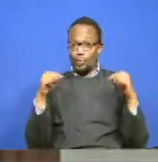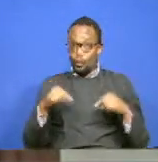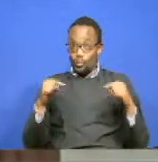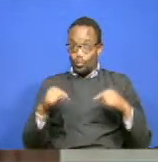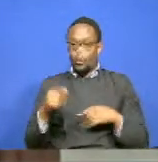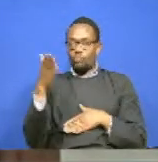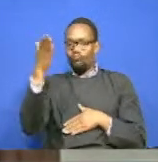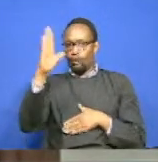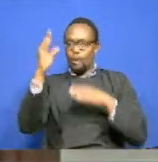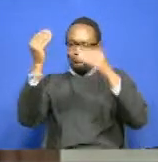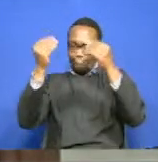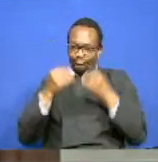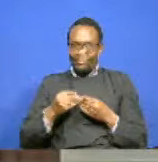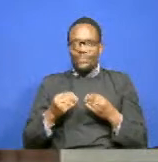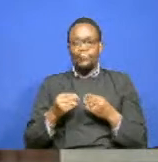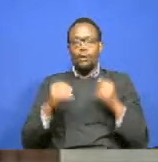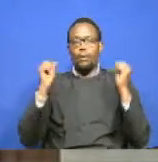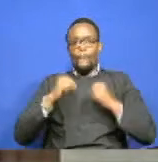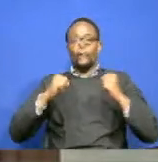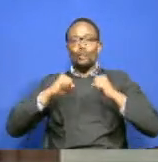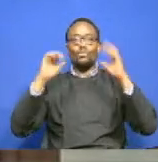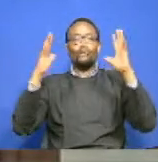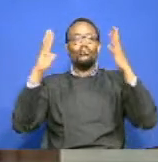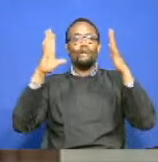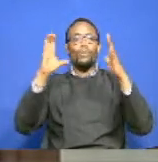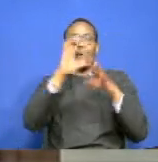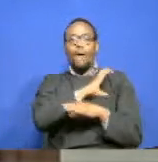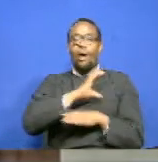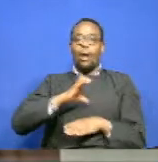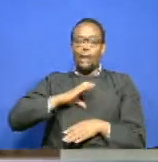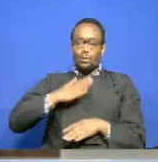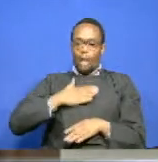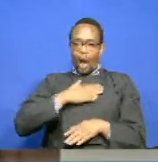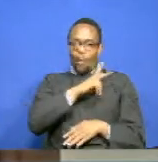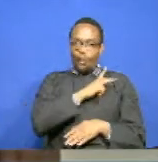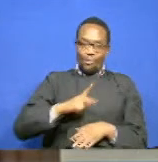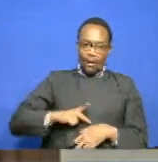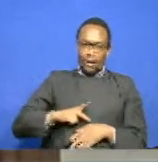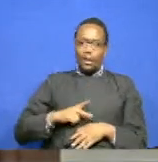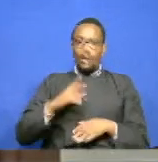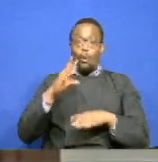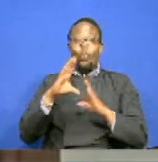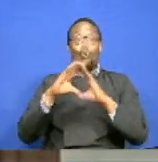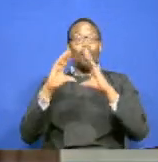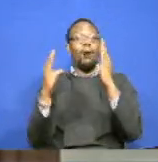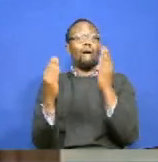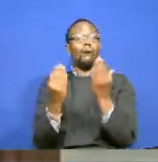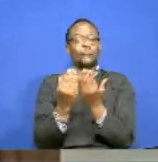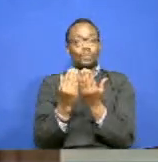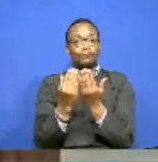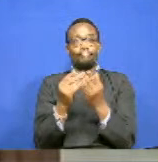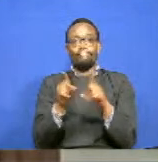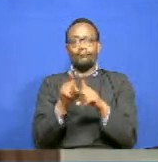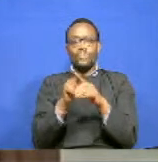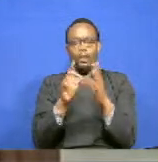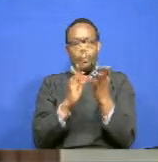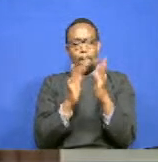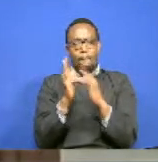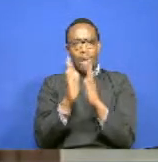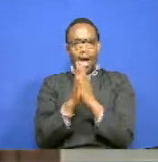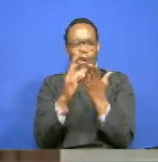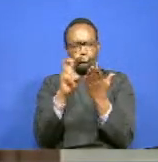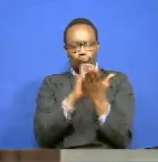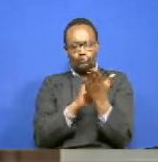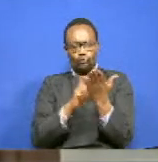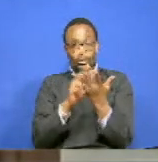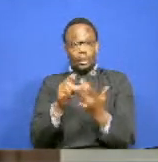day God has given us to come and celebrate Christ the King of the universe. And the readings, particularly